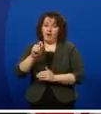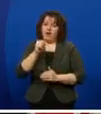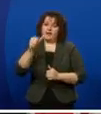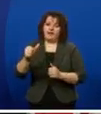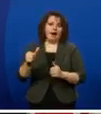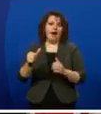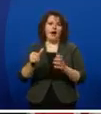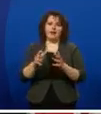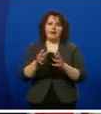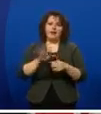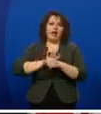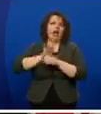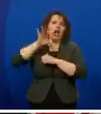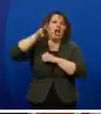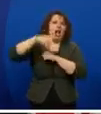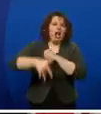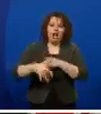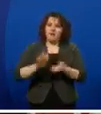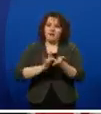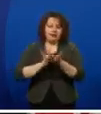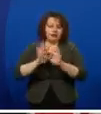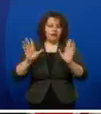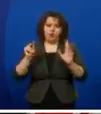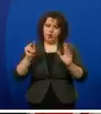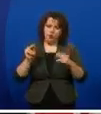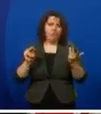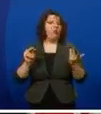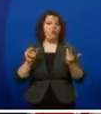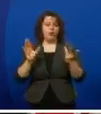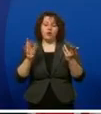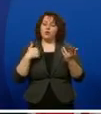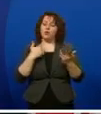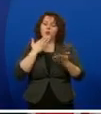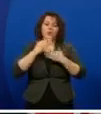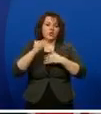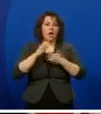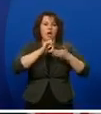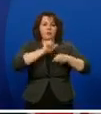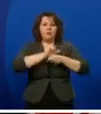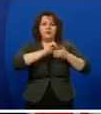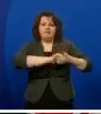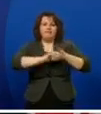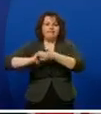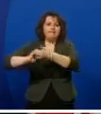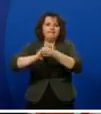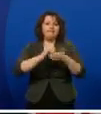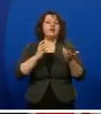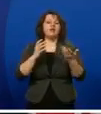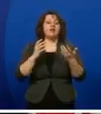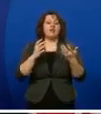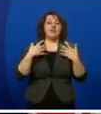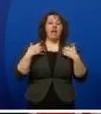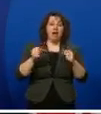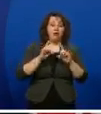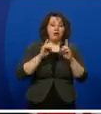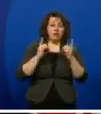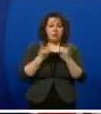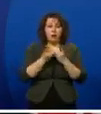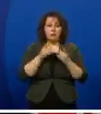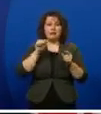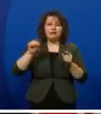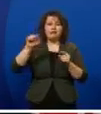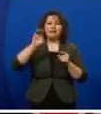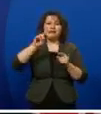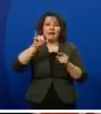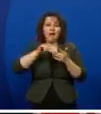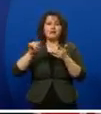that clear. We are doing a great job of working with our local public health, our Department of Public Health, our private sector companies, our